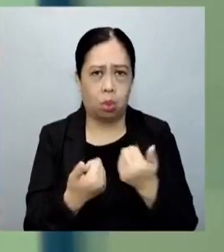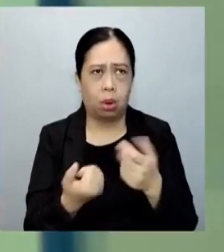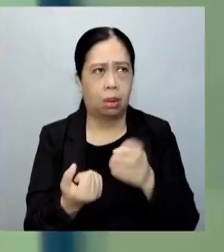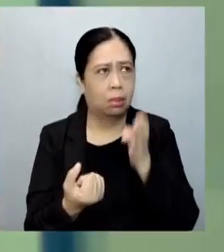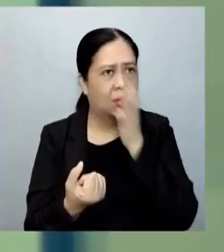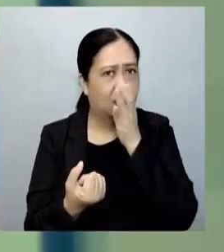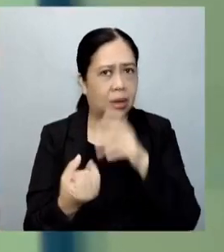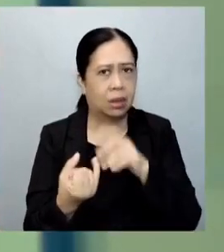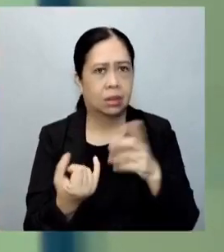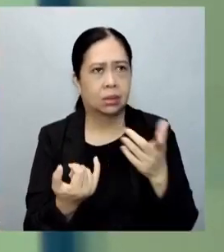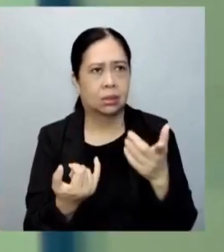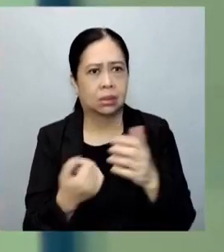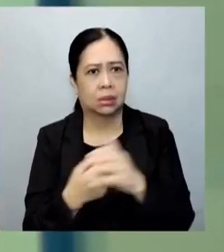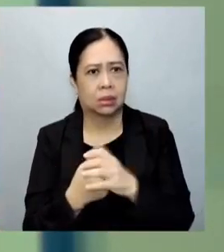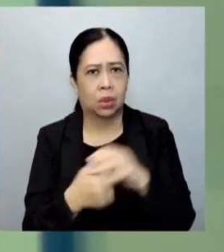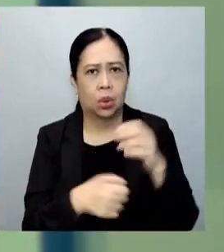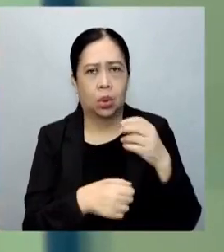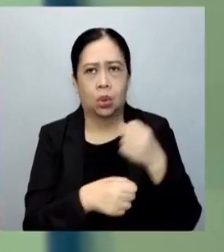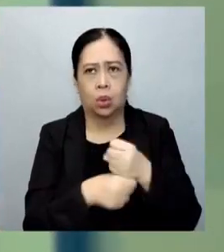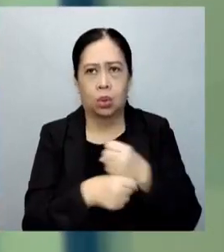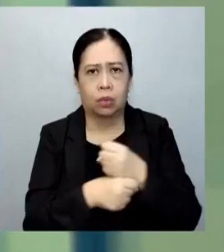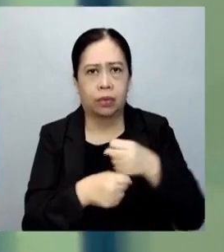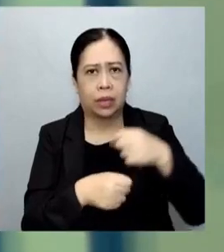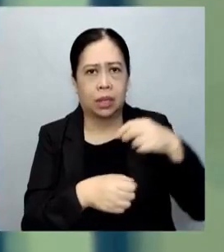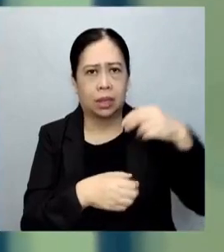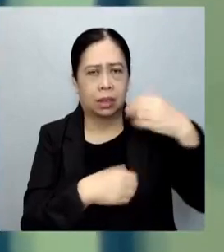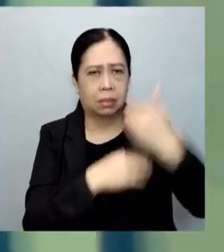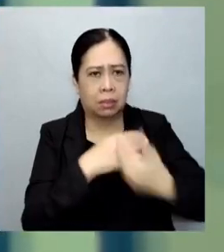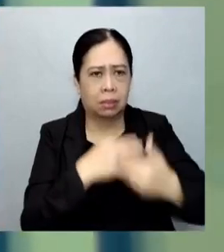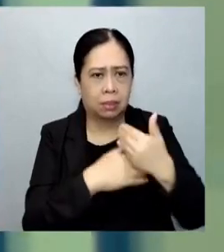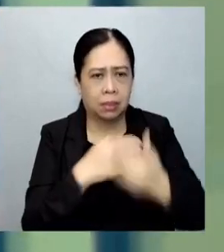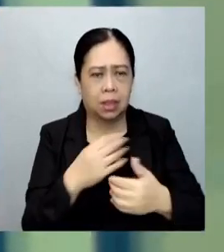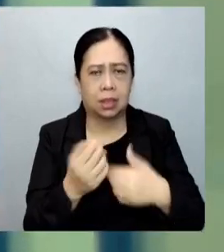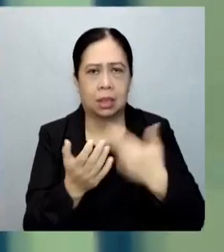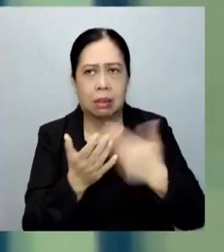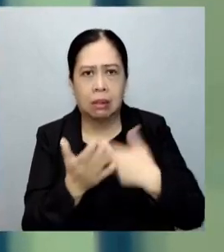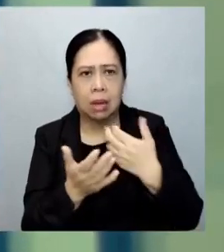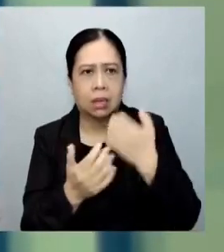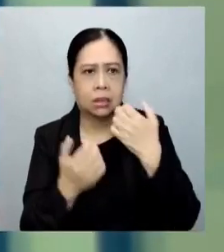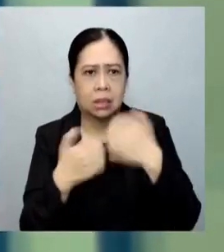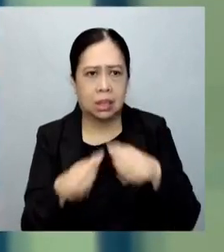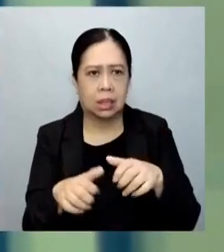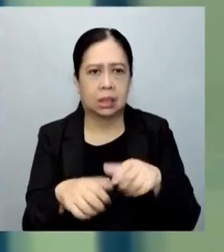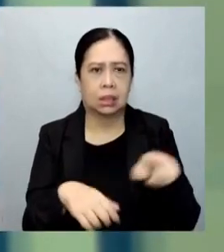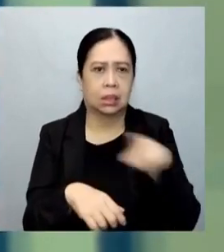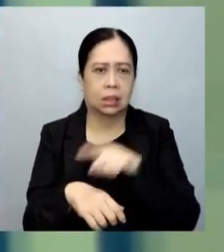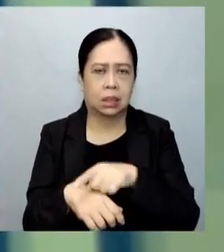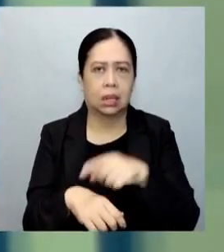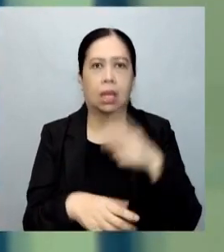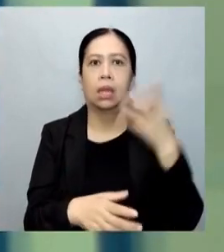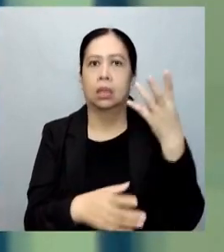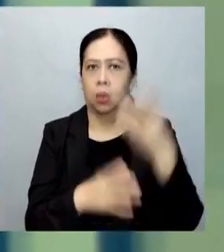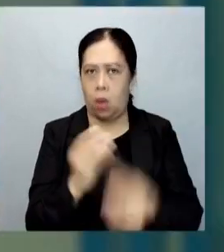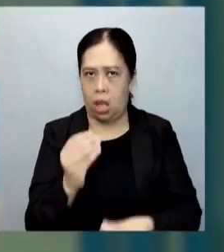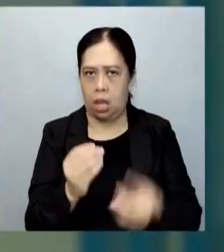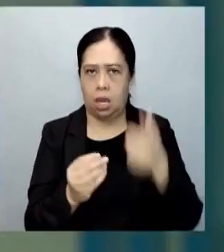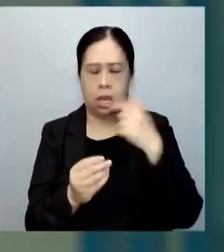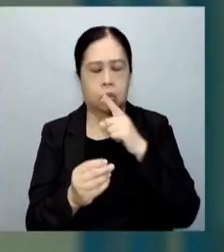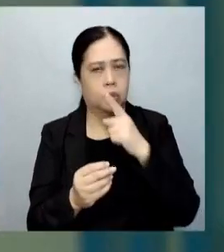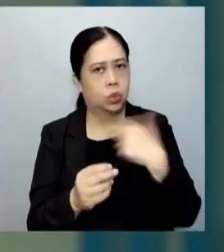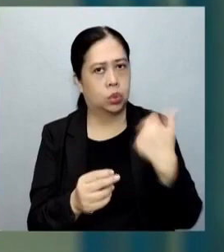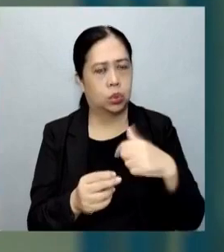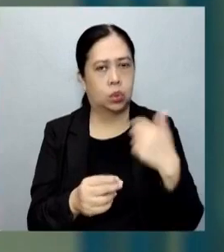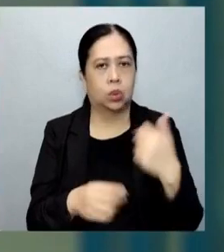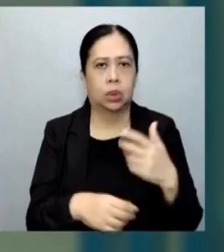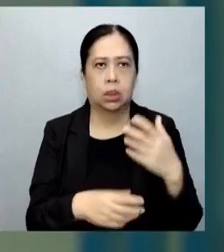ng kapetinapay, may pambigas na at saka itlog na mabibili. Yun ang nawala sa kita ng driver ngayon sa 350. And